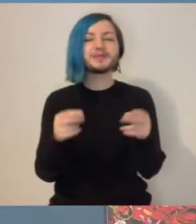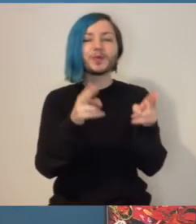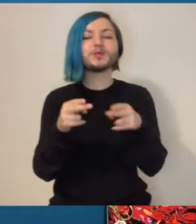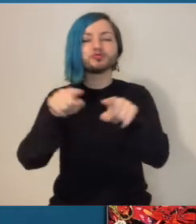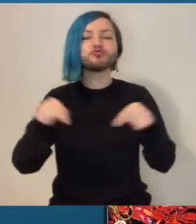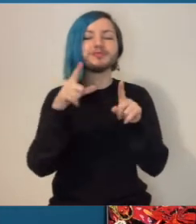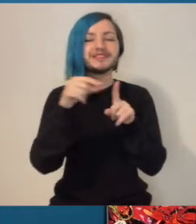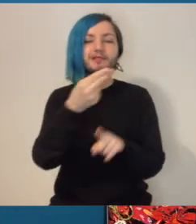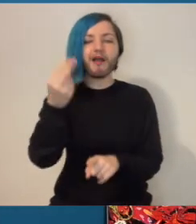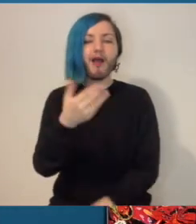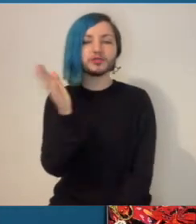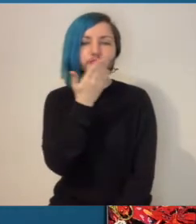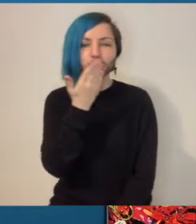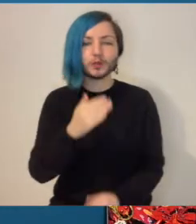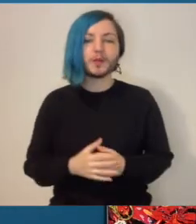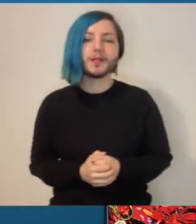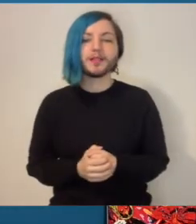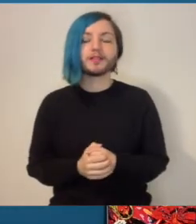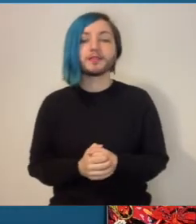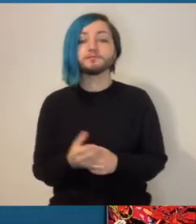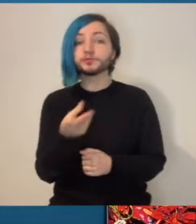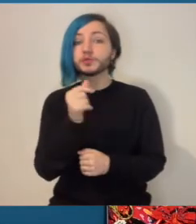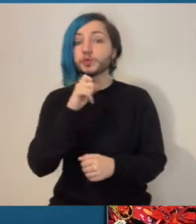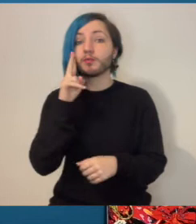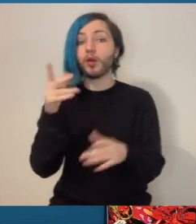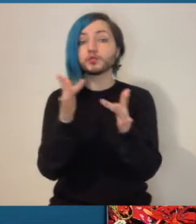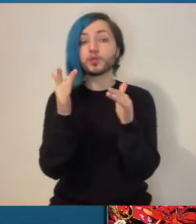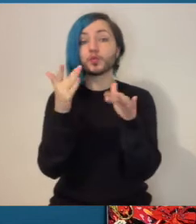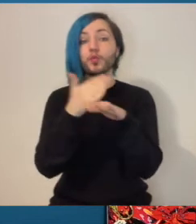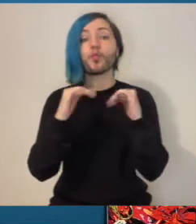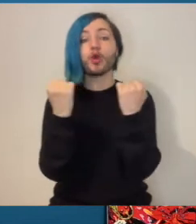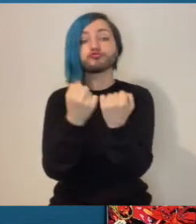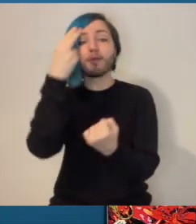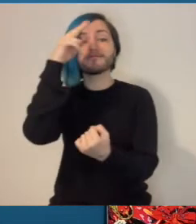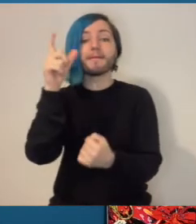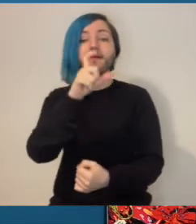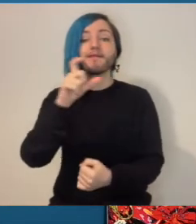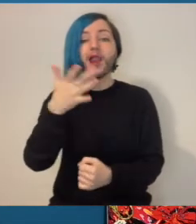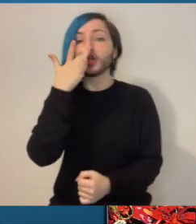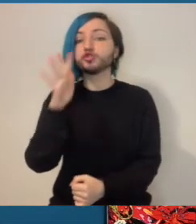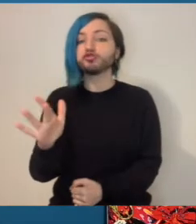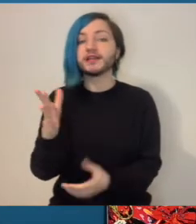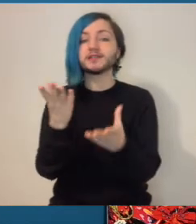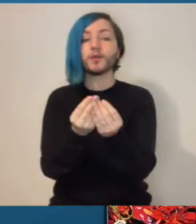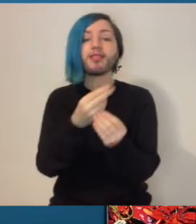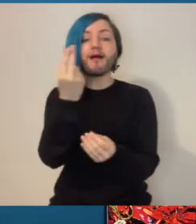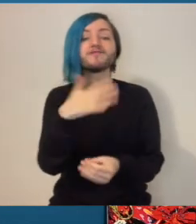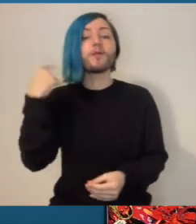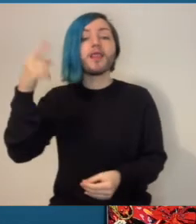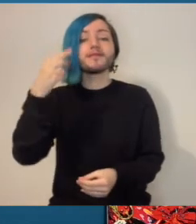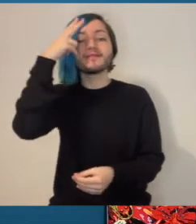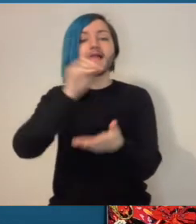Hello and welcome to the Hospital Rooms Digital Art School. You are about to watch a colour tricks workshop with London-based artist